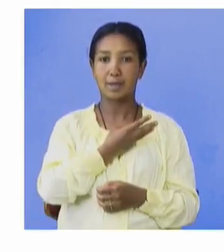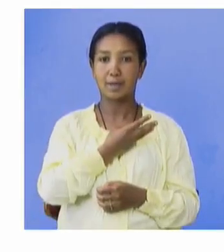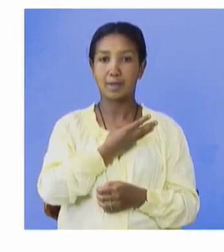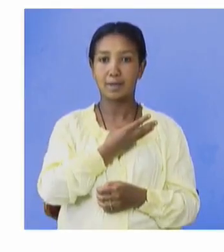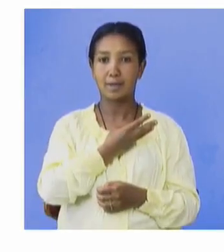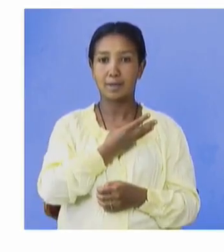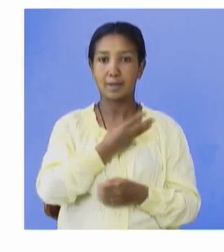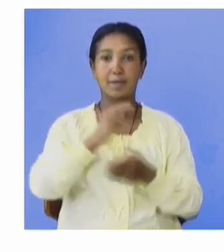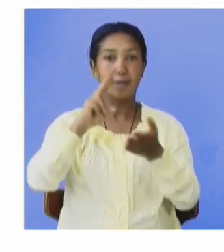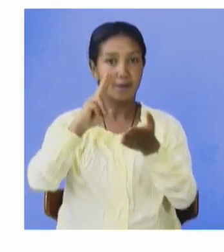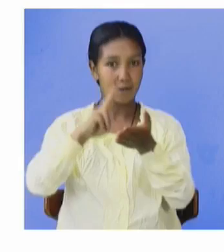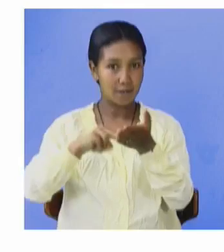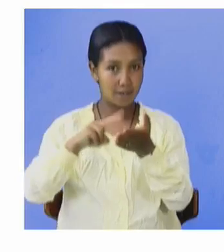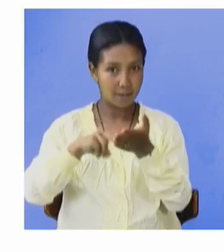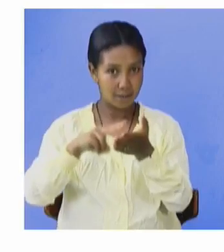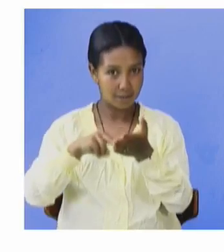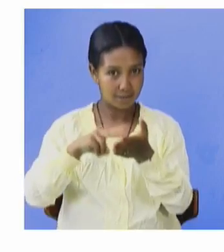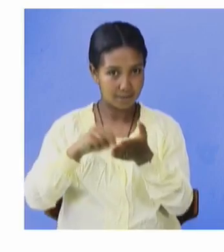read